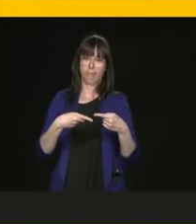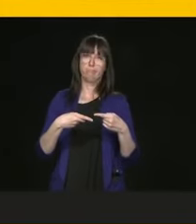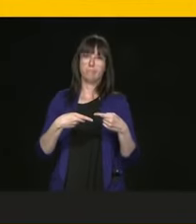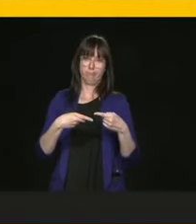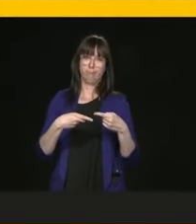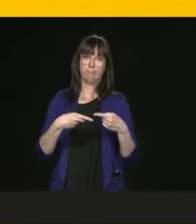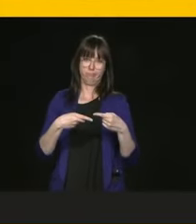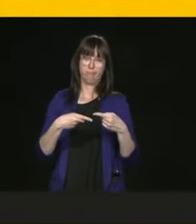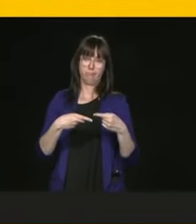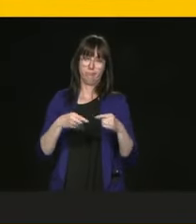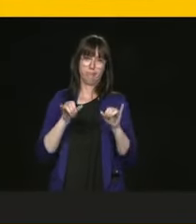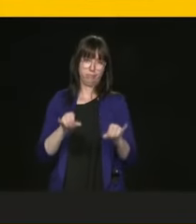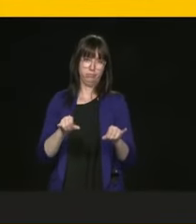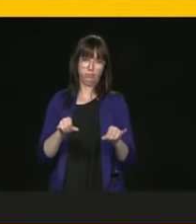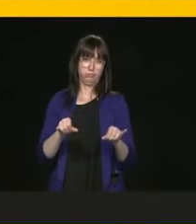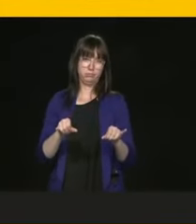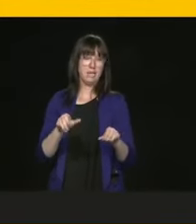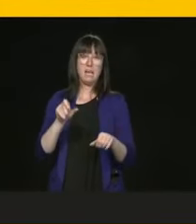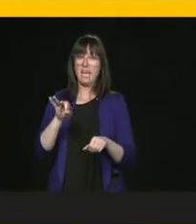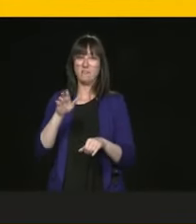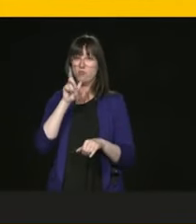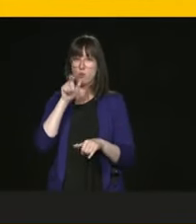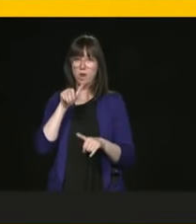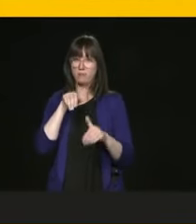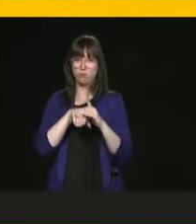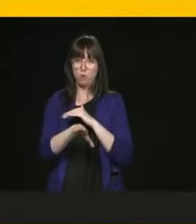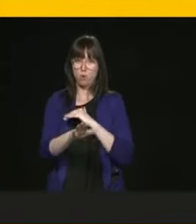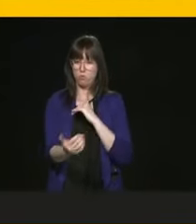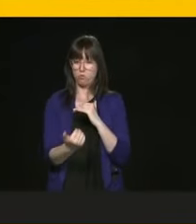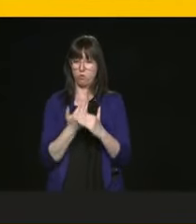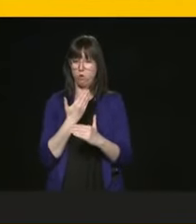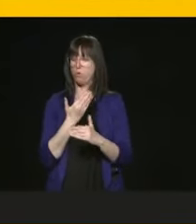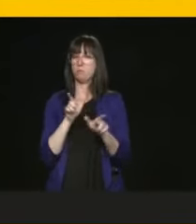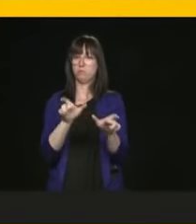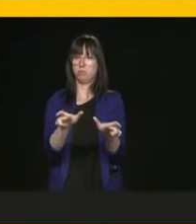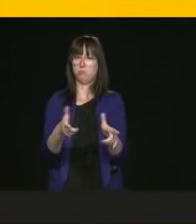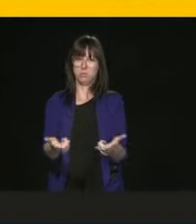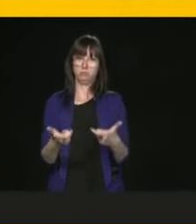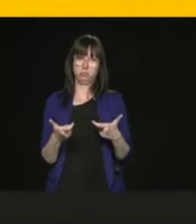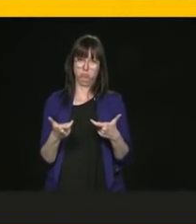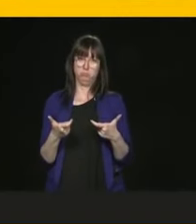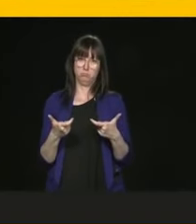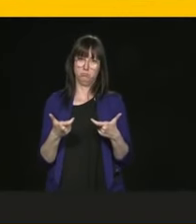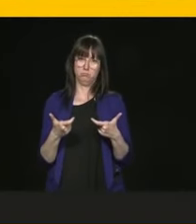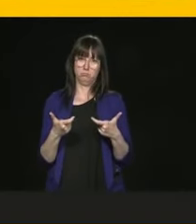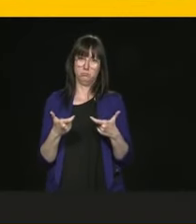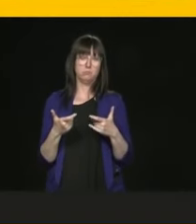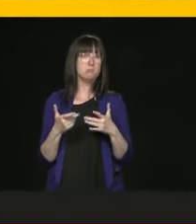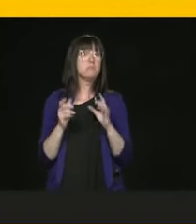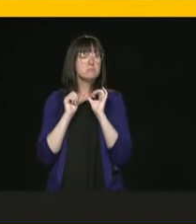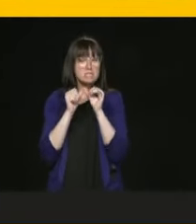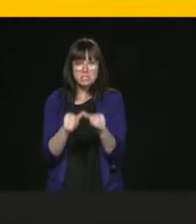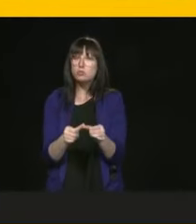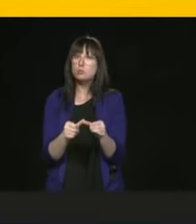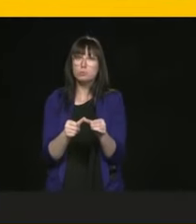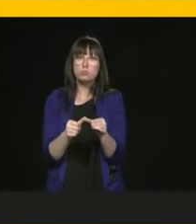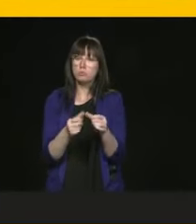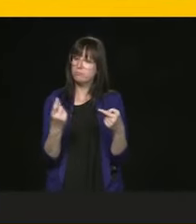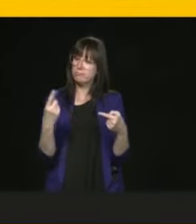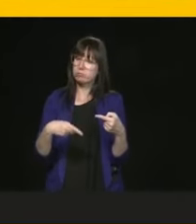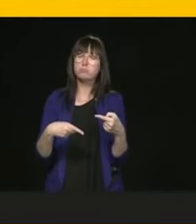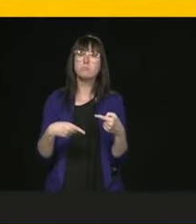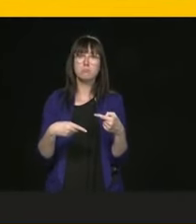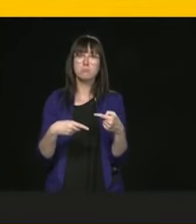where non-essential travel across the border will not be permitted. We will continue to take the measures necessary to